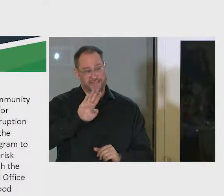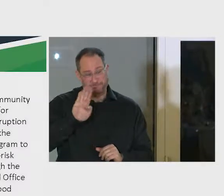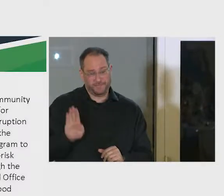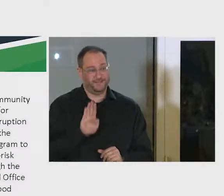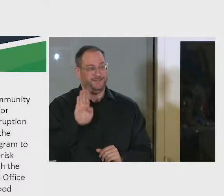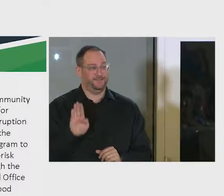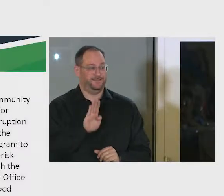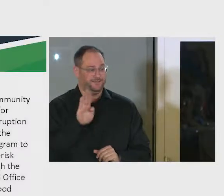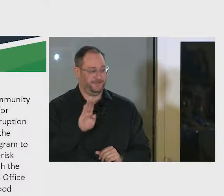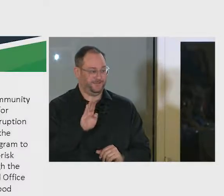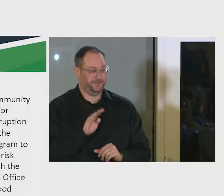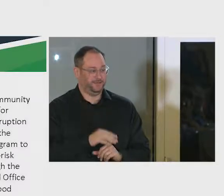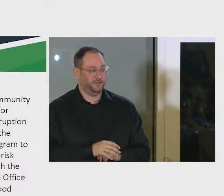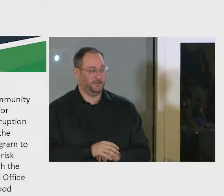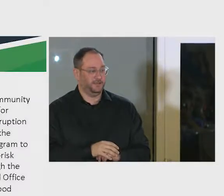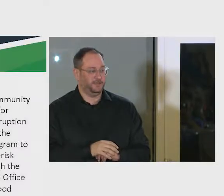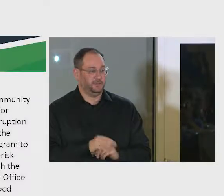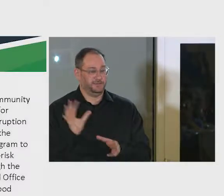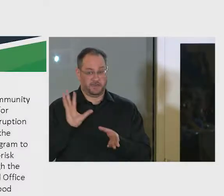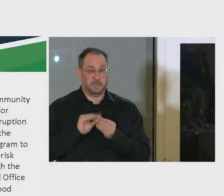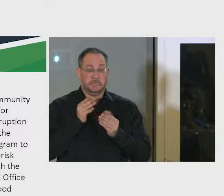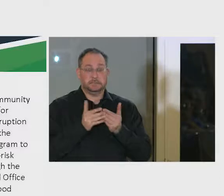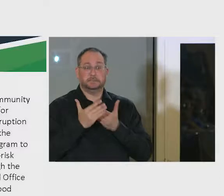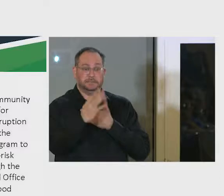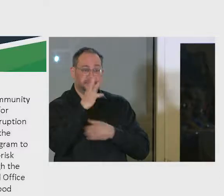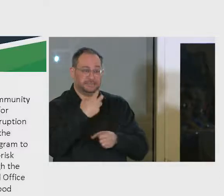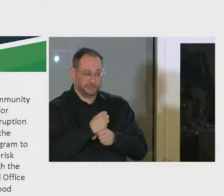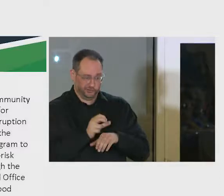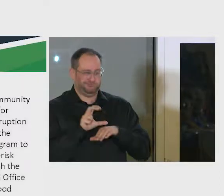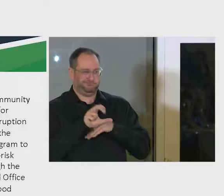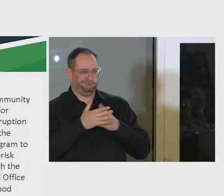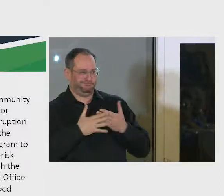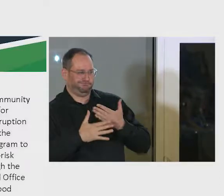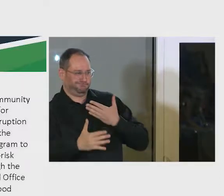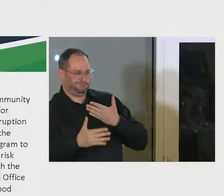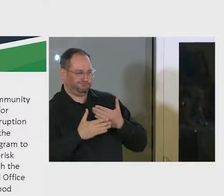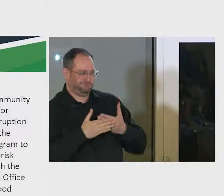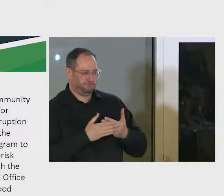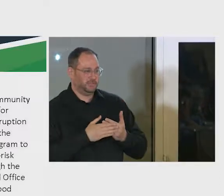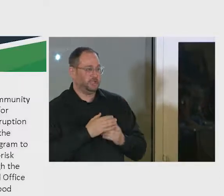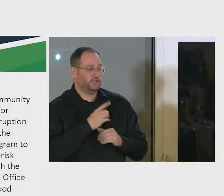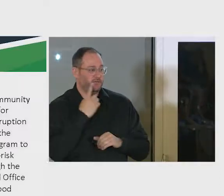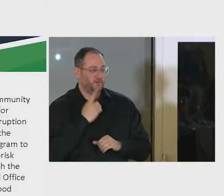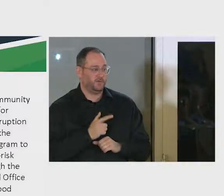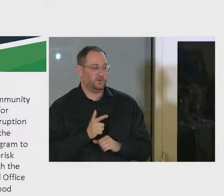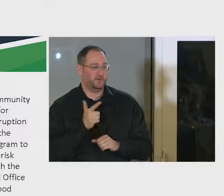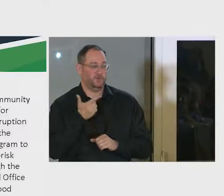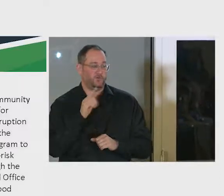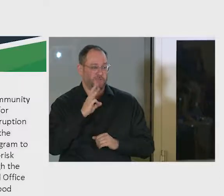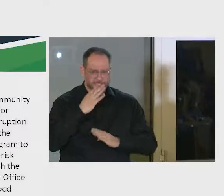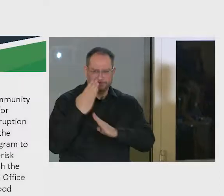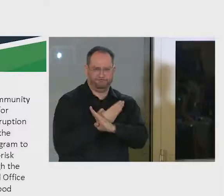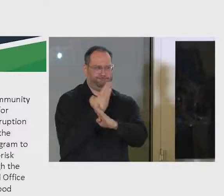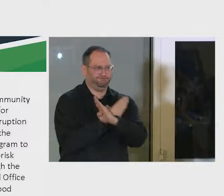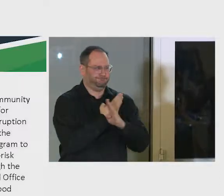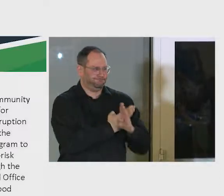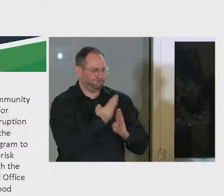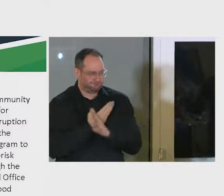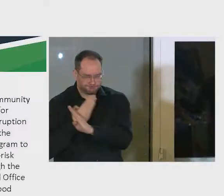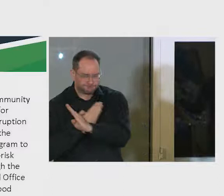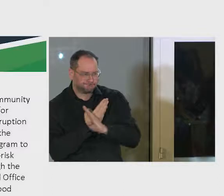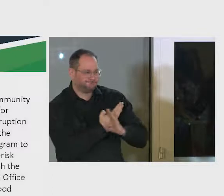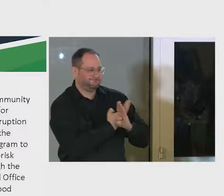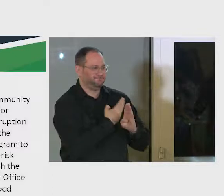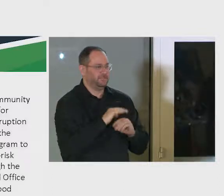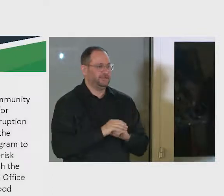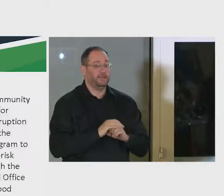6 years for modernizations of 26 elementary schools, 3 high schools, and 2 middle schools so that they can look just like